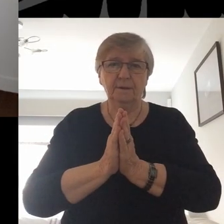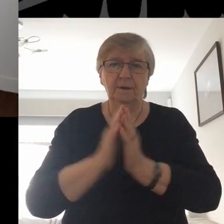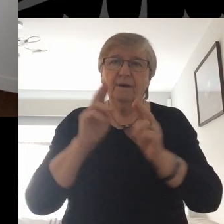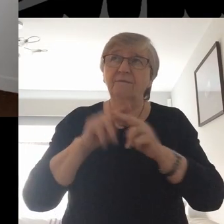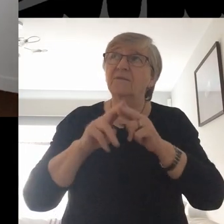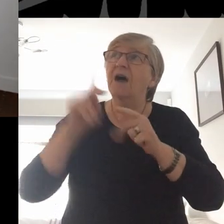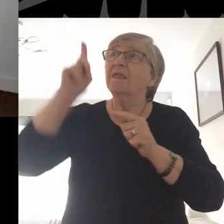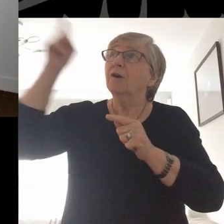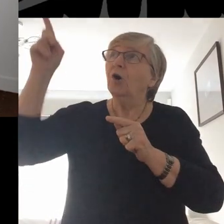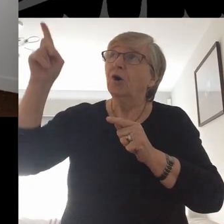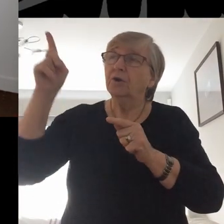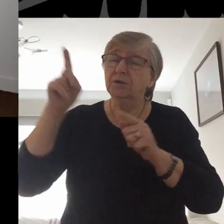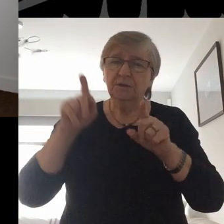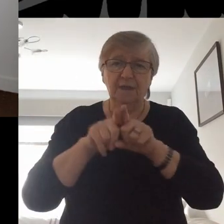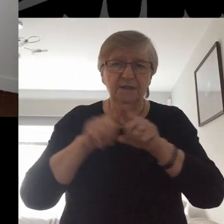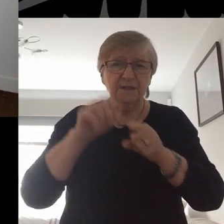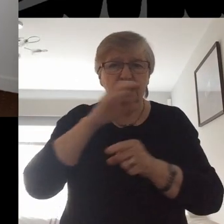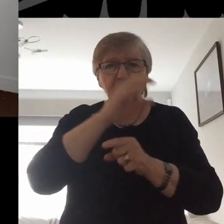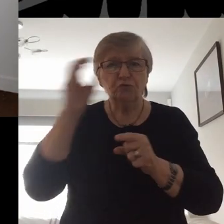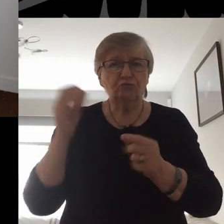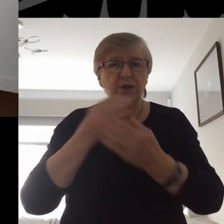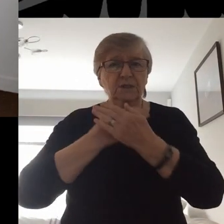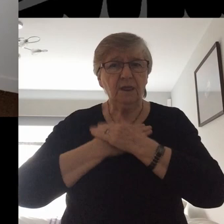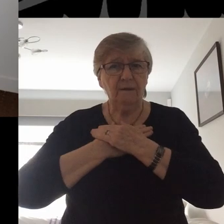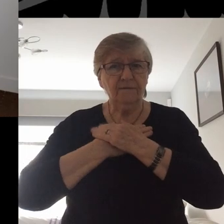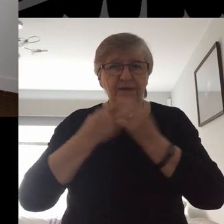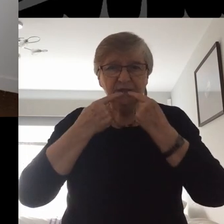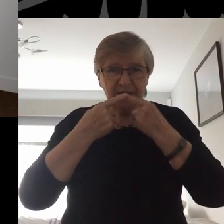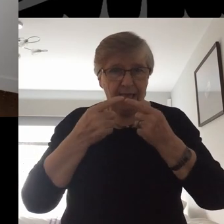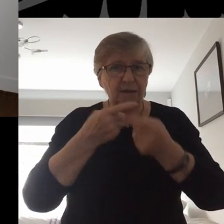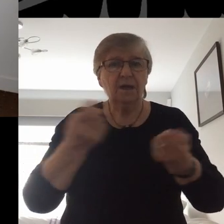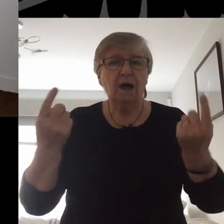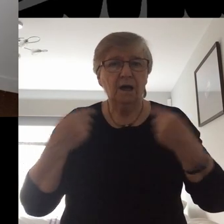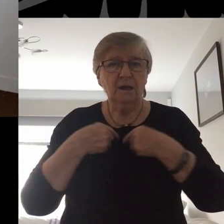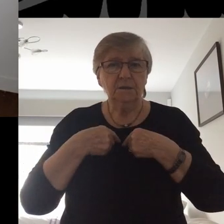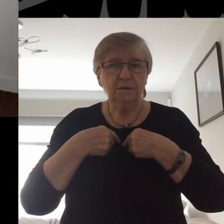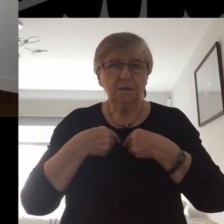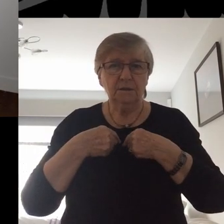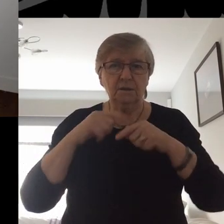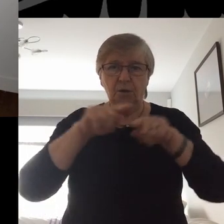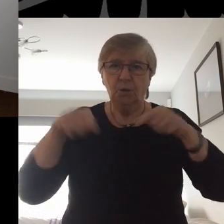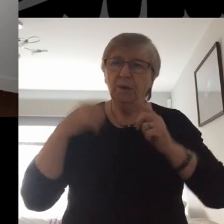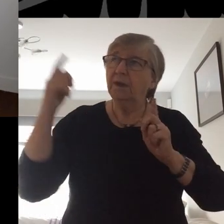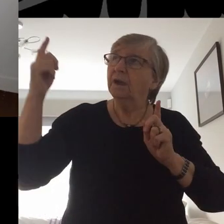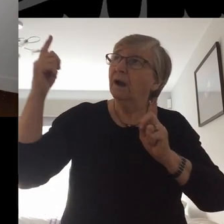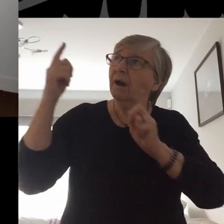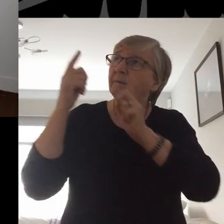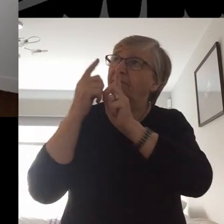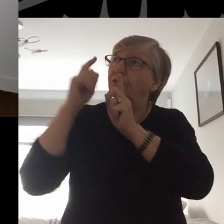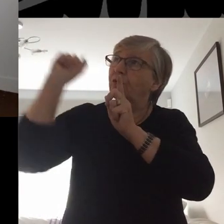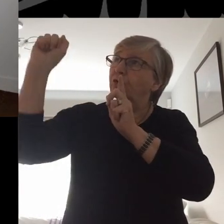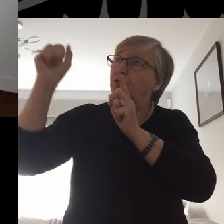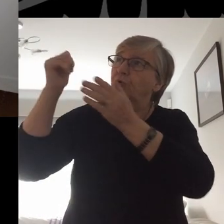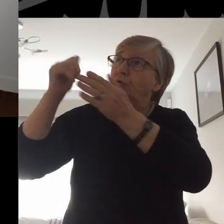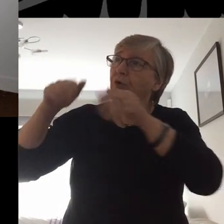Father God, as Christ's love compels us to do, we come before your throne of grace,